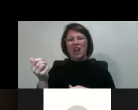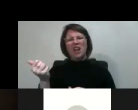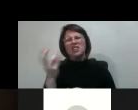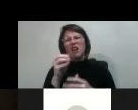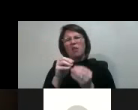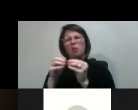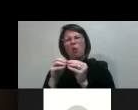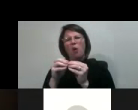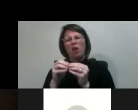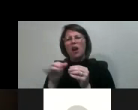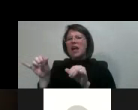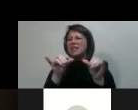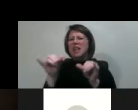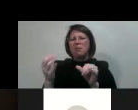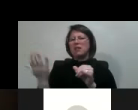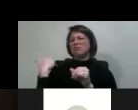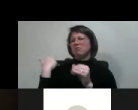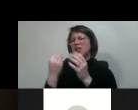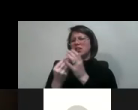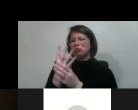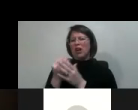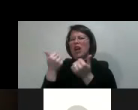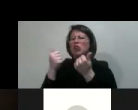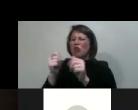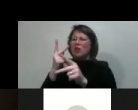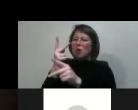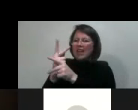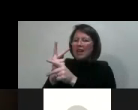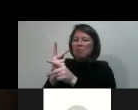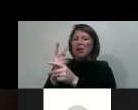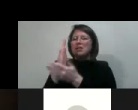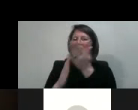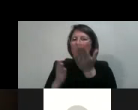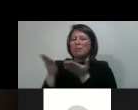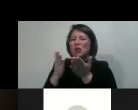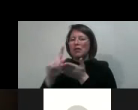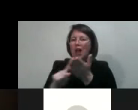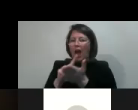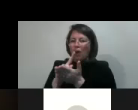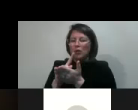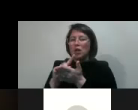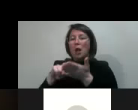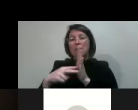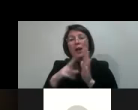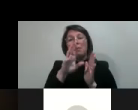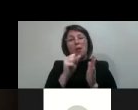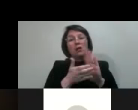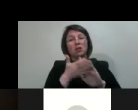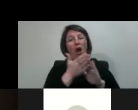And similar to last spring, we are trying to preserve some service hours. And basically we have bus operators who